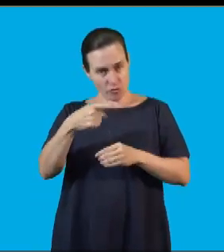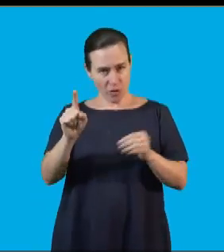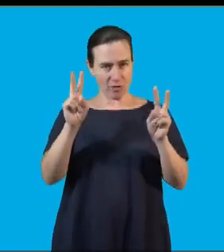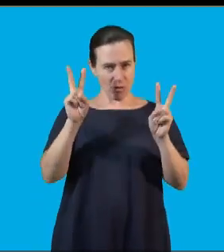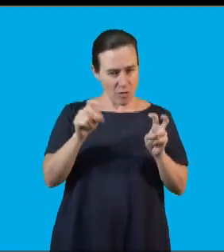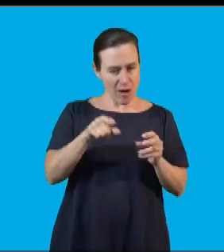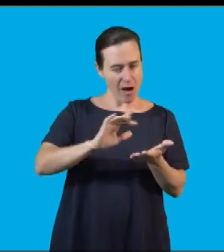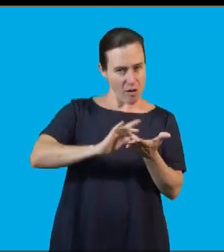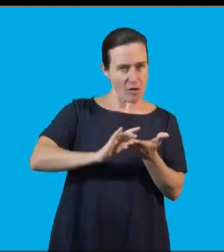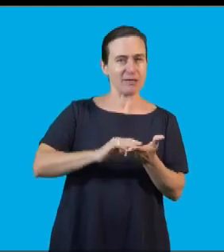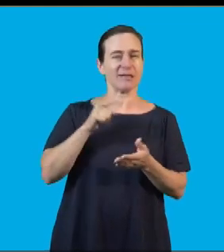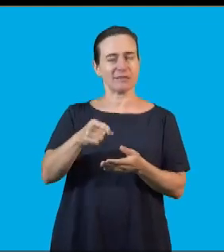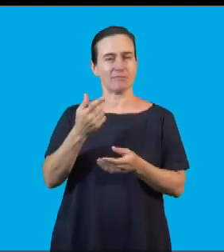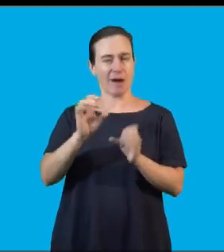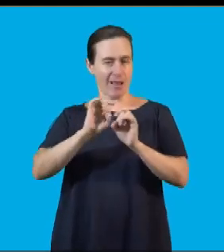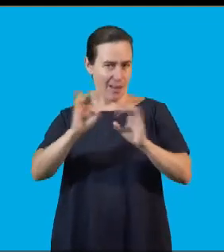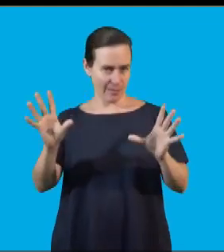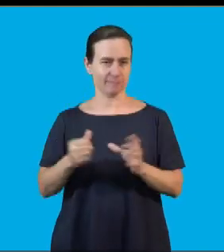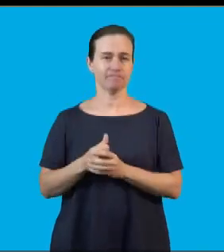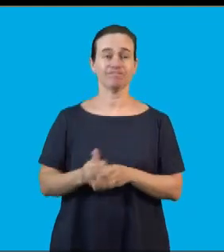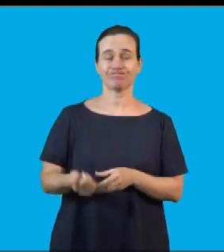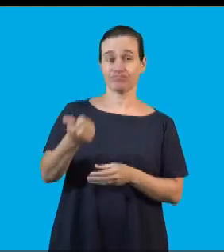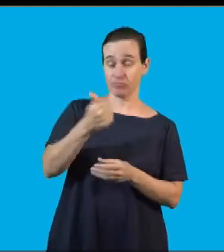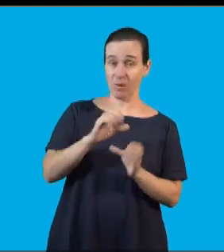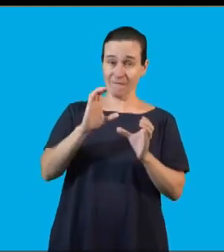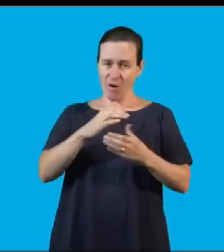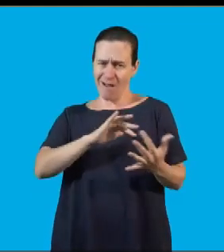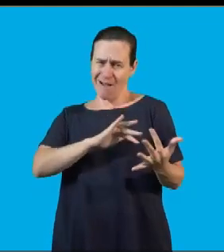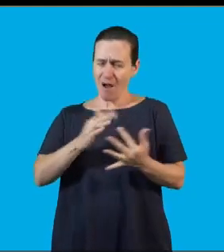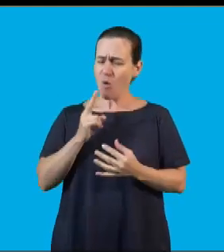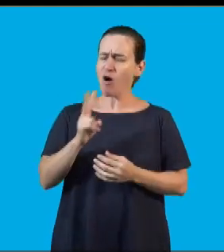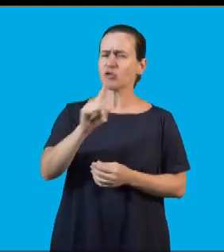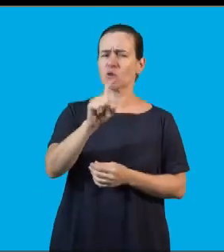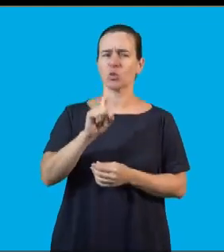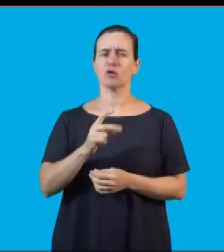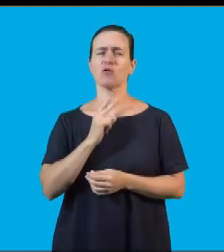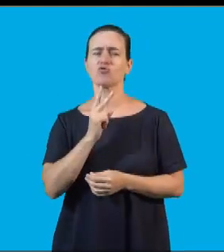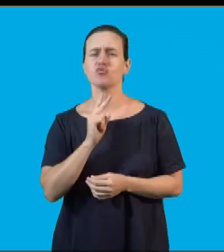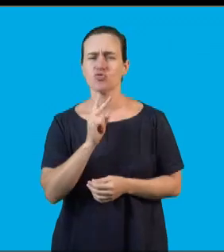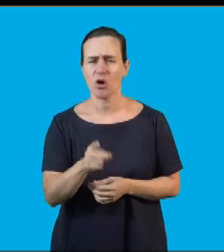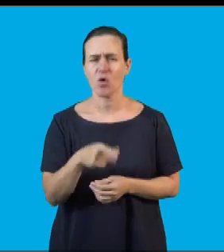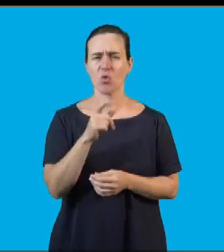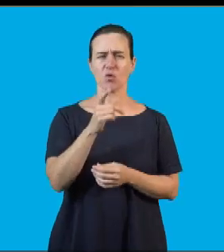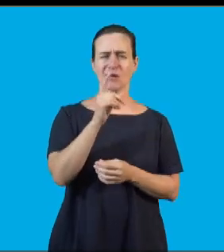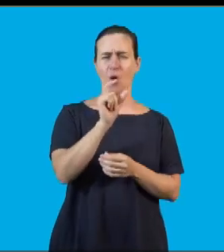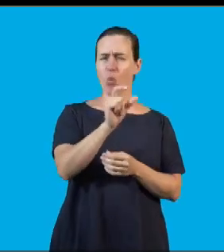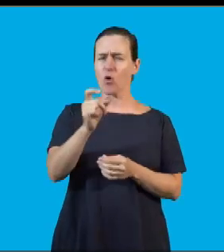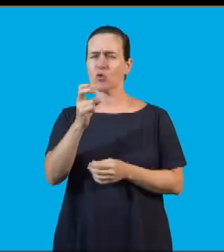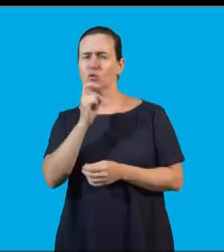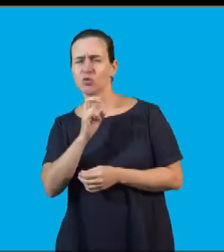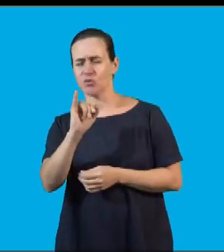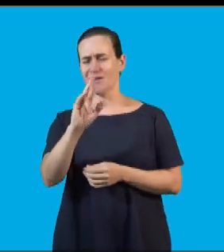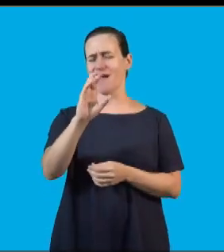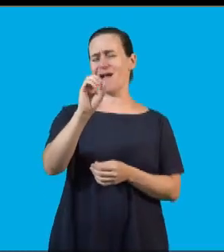course, substantiated. We will also focus on how to answer questions on tone, diction,